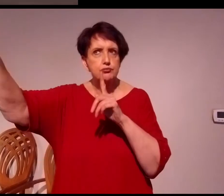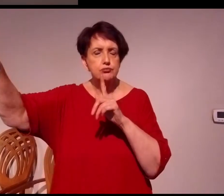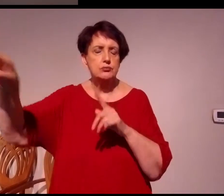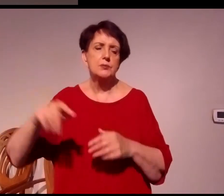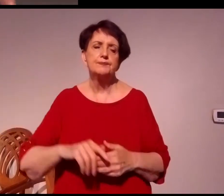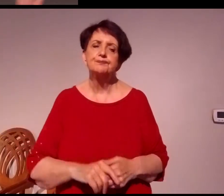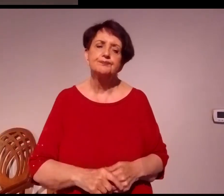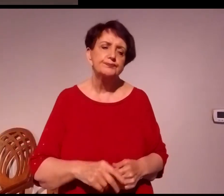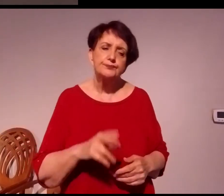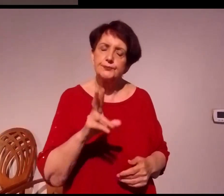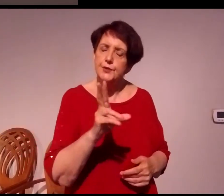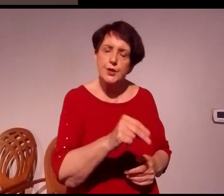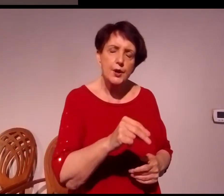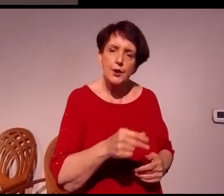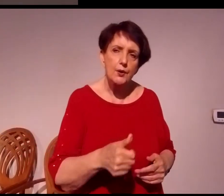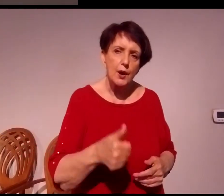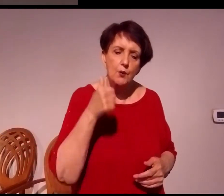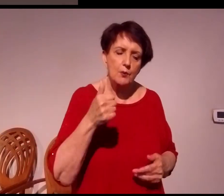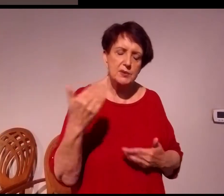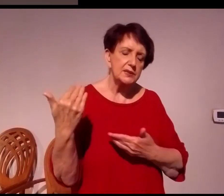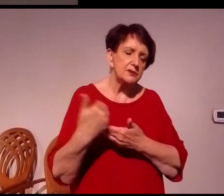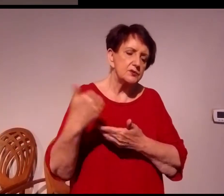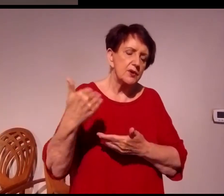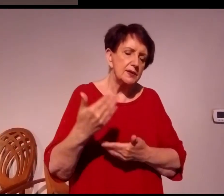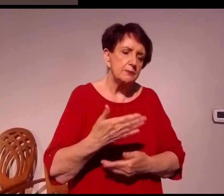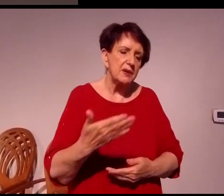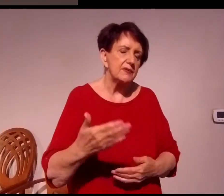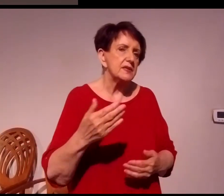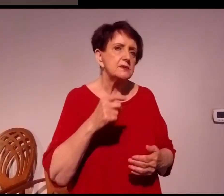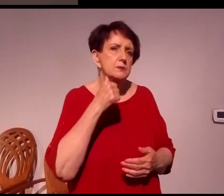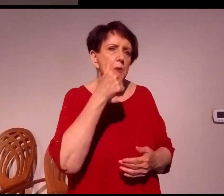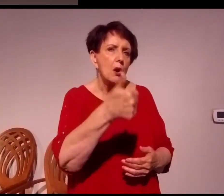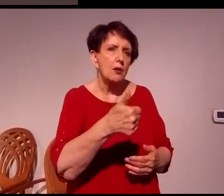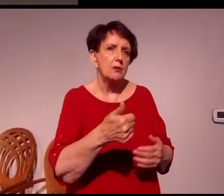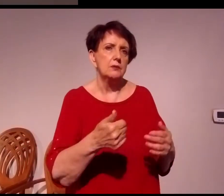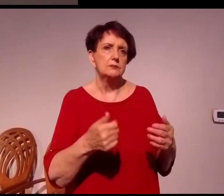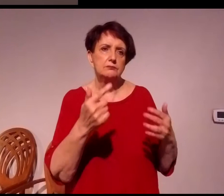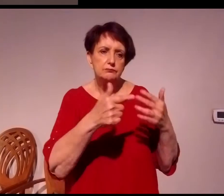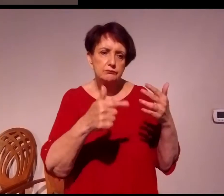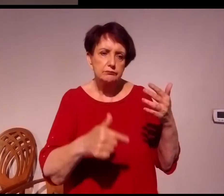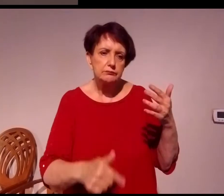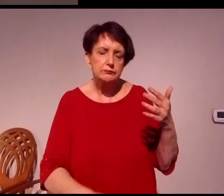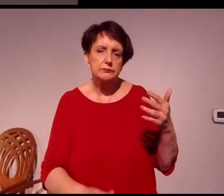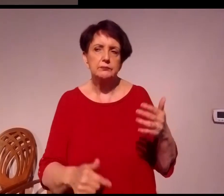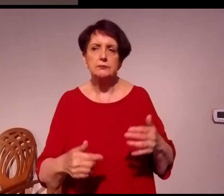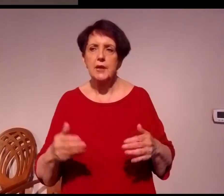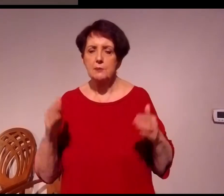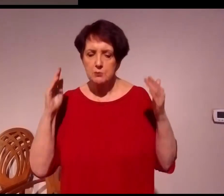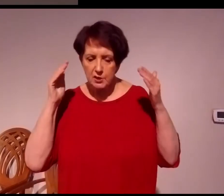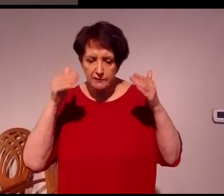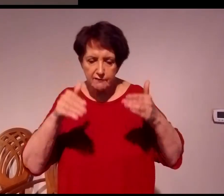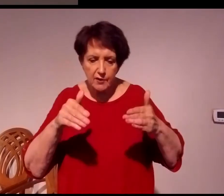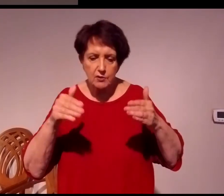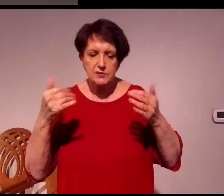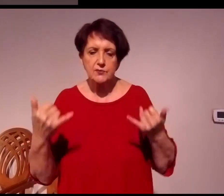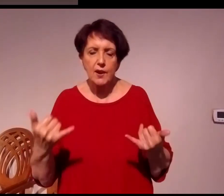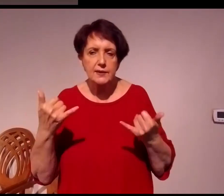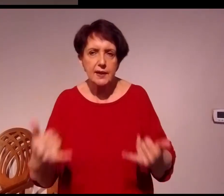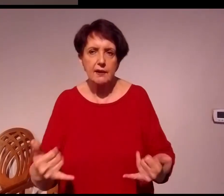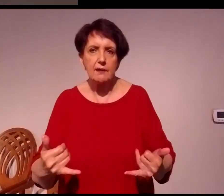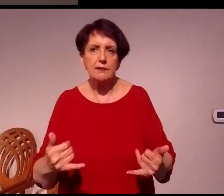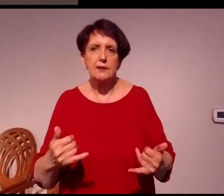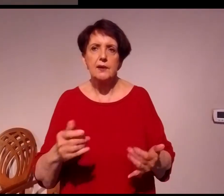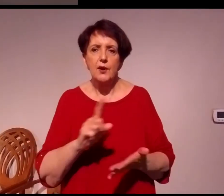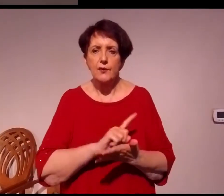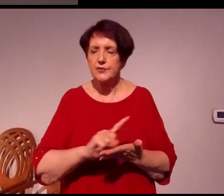away. No, I won't get distracted about the things I need to do tomorrow. No, I won't. I'm going to stay right here, focused on the divine presence. I'm going to